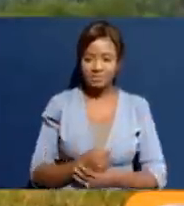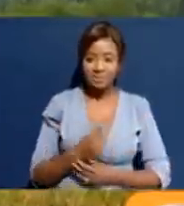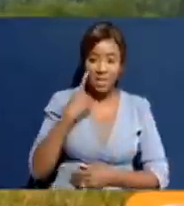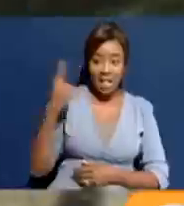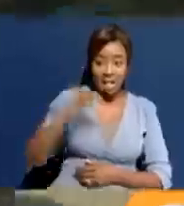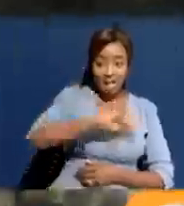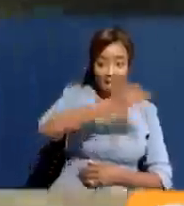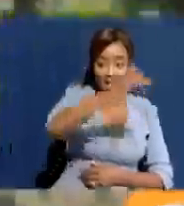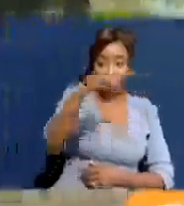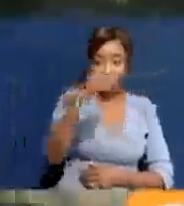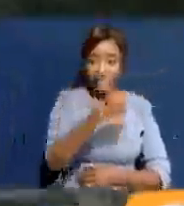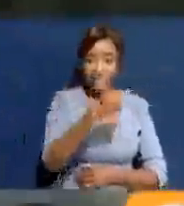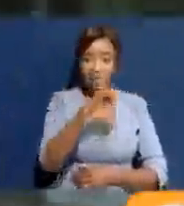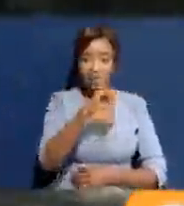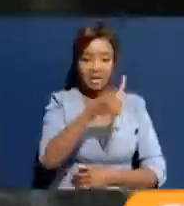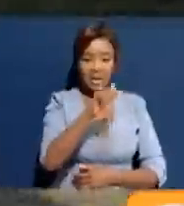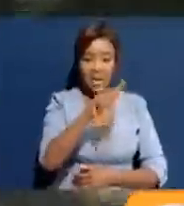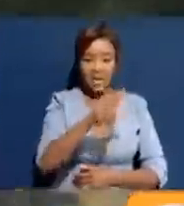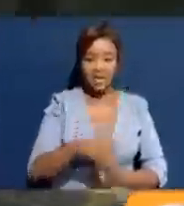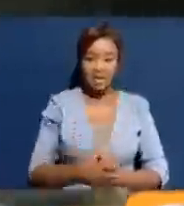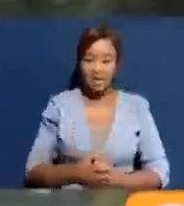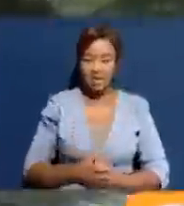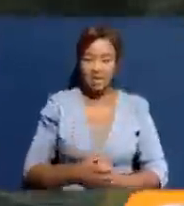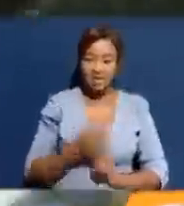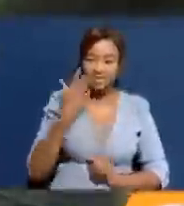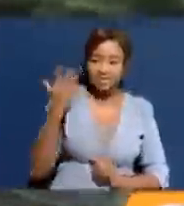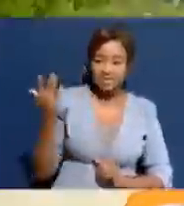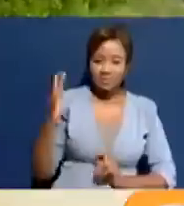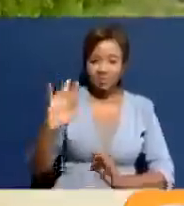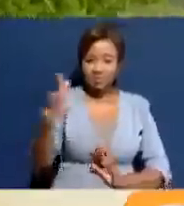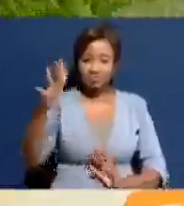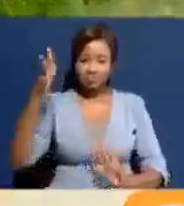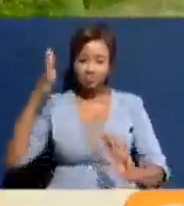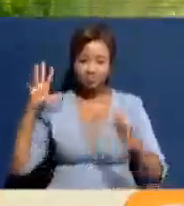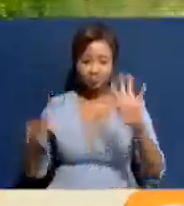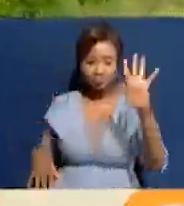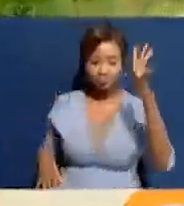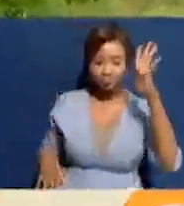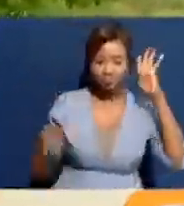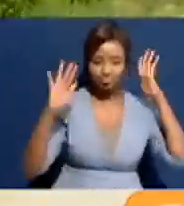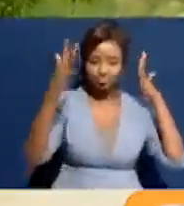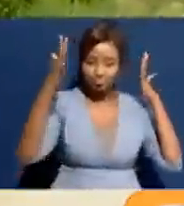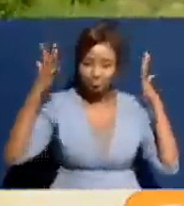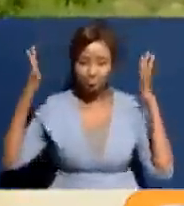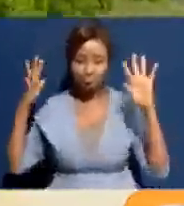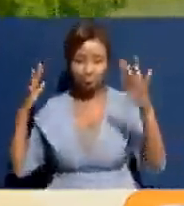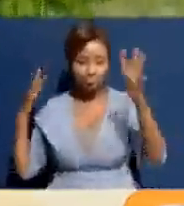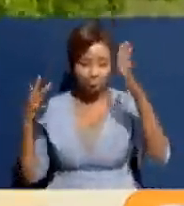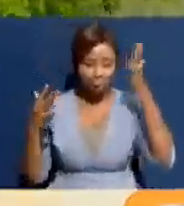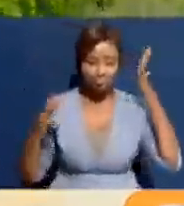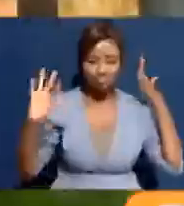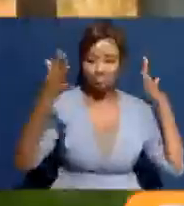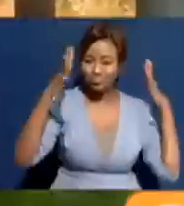Golan Heights, this wonderful sight of lovely trees, lush vegetation, and shiny greenery greets